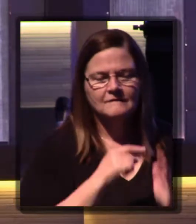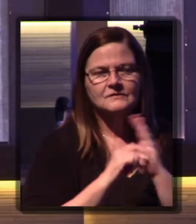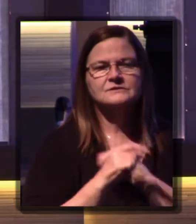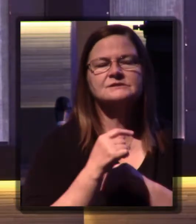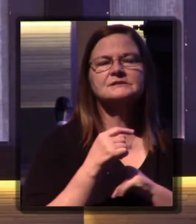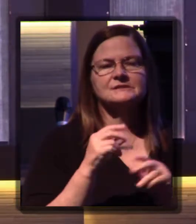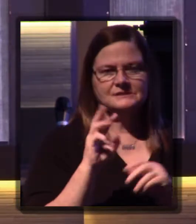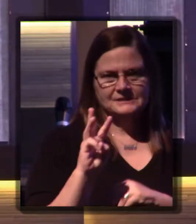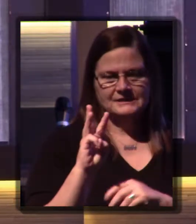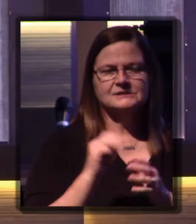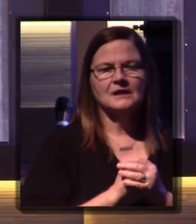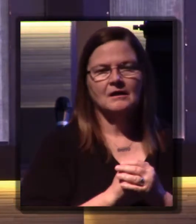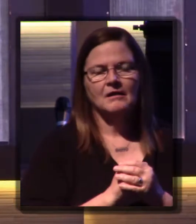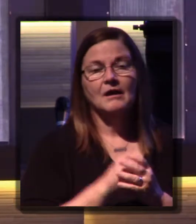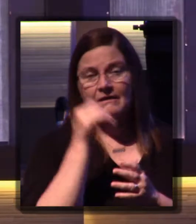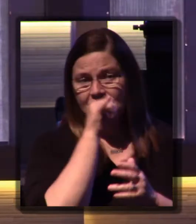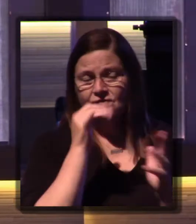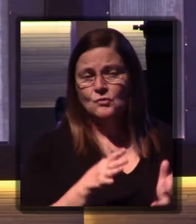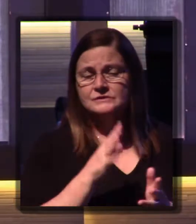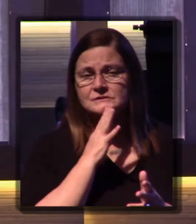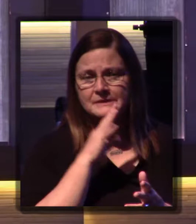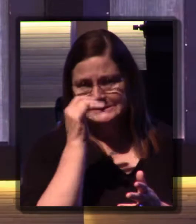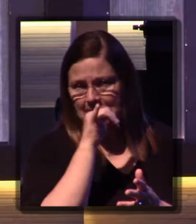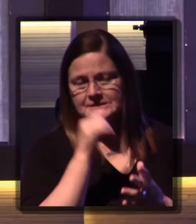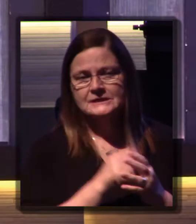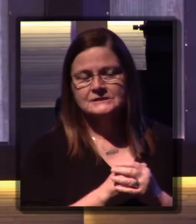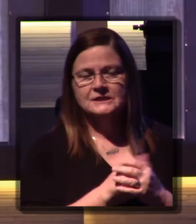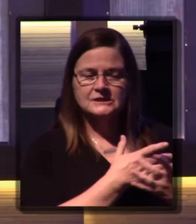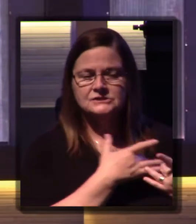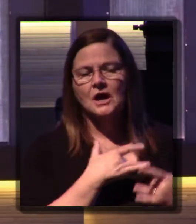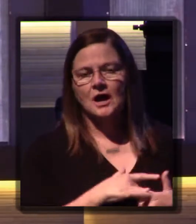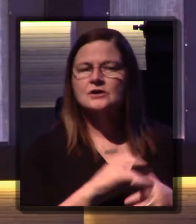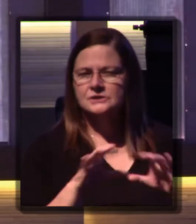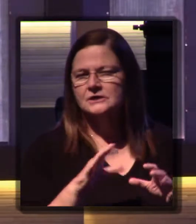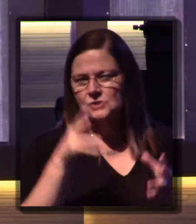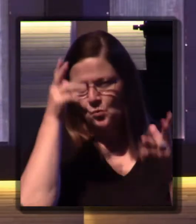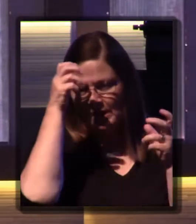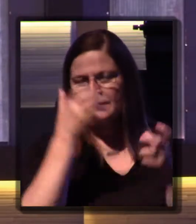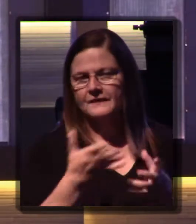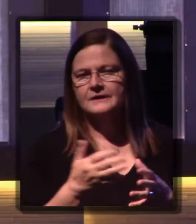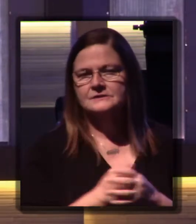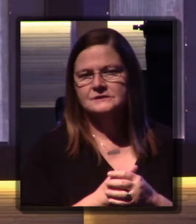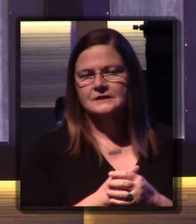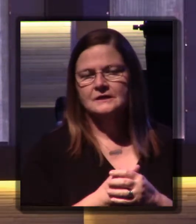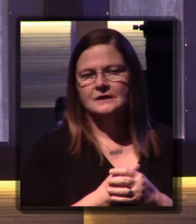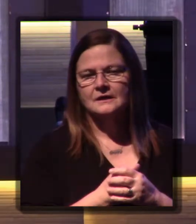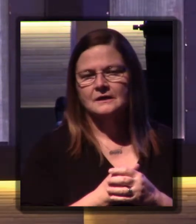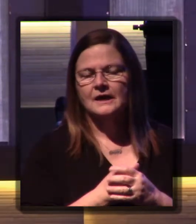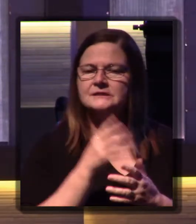verse 6, for a fool speaks nonsense and his heart inclines towards wickedness, or does wickedness, to